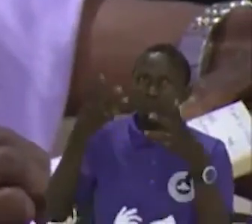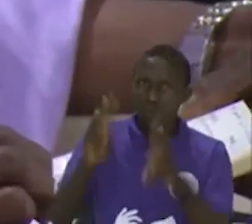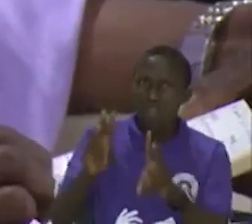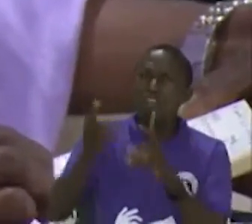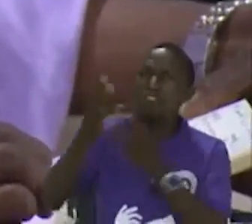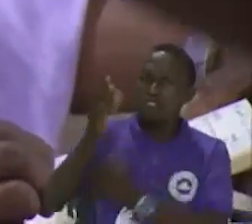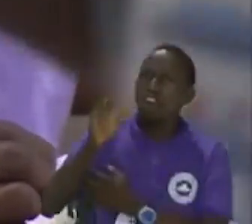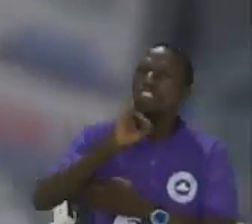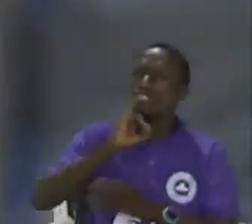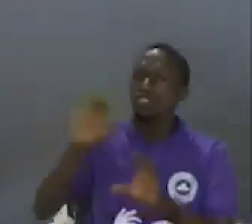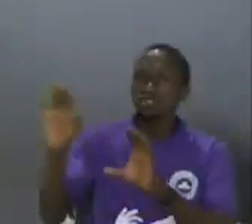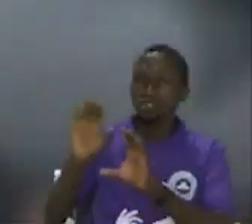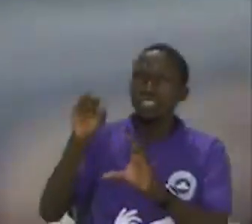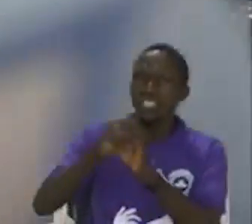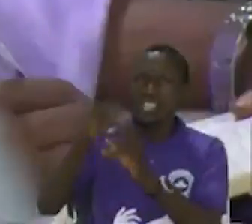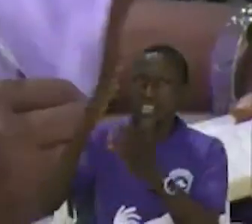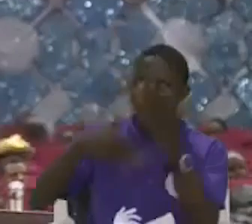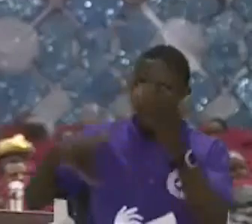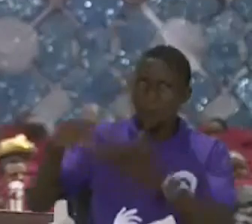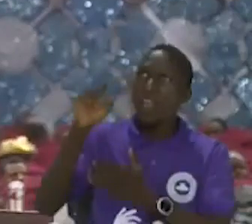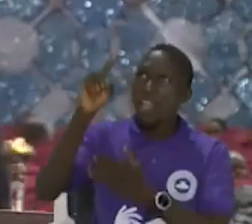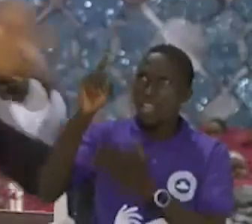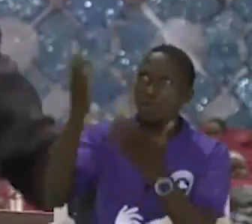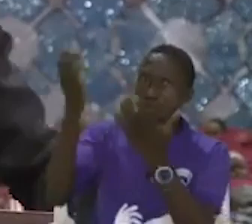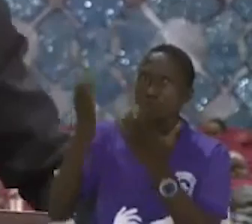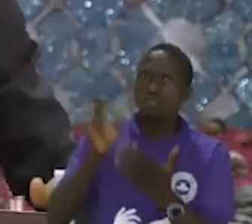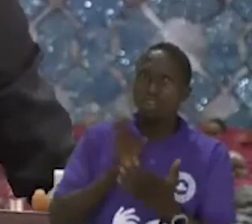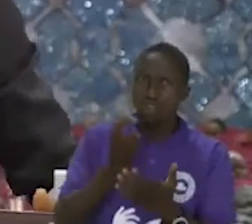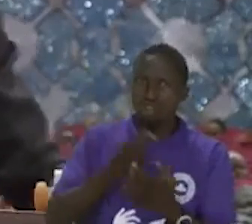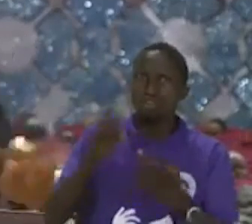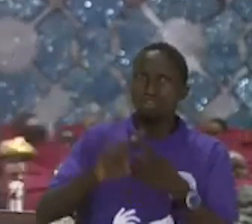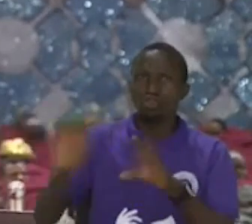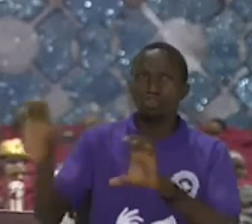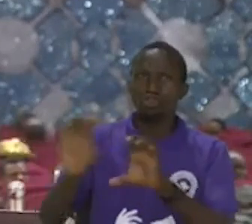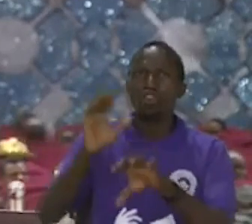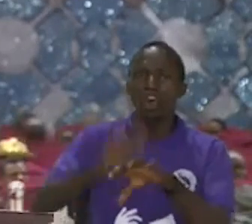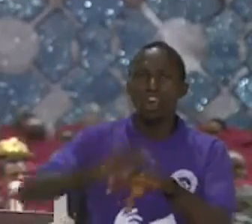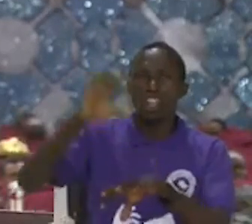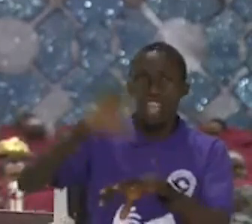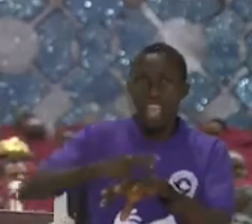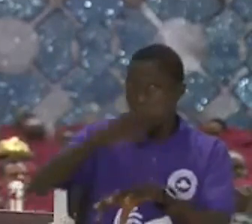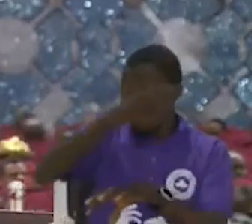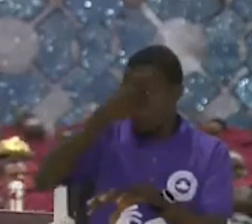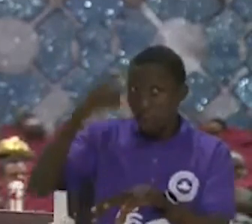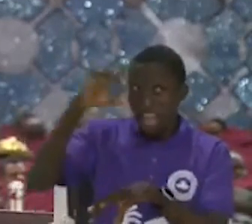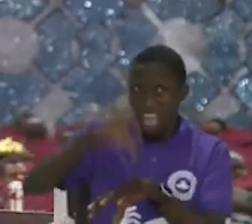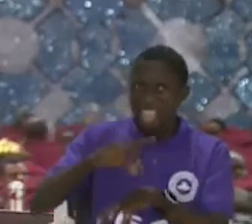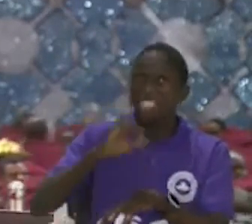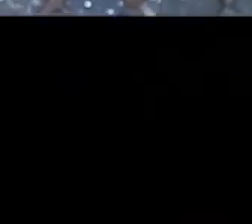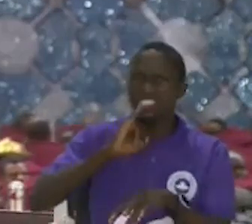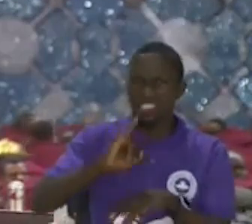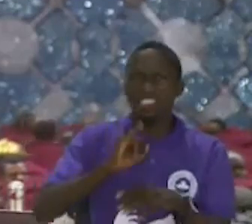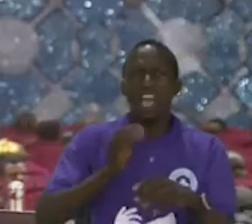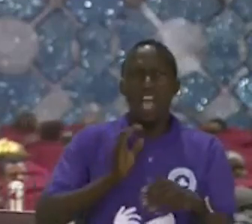heaven, he wants us to rule on earth because earth is our domain. Earth is our domain.